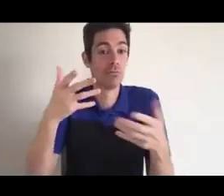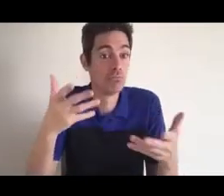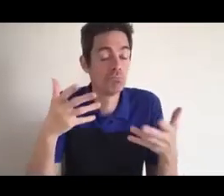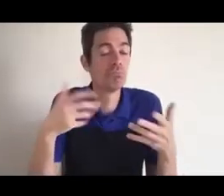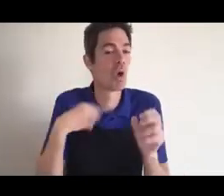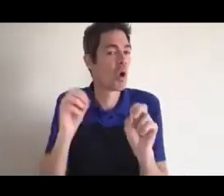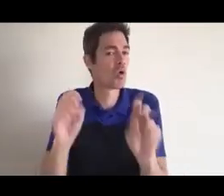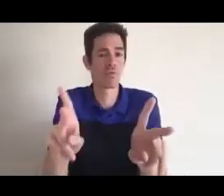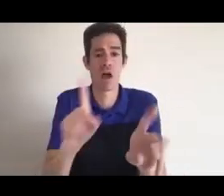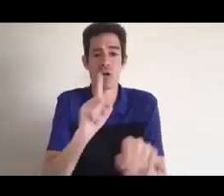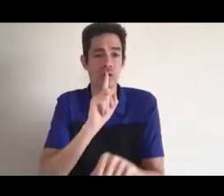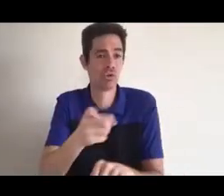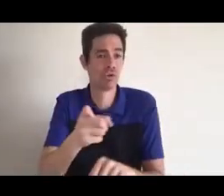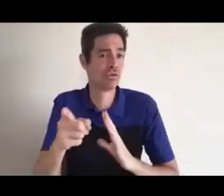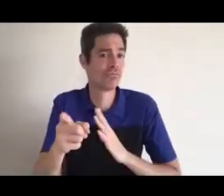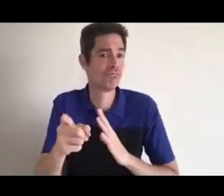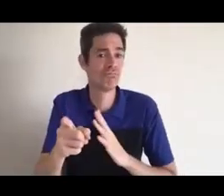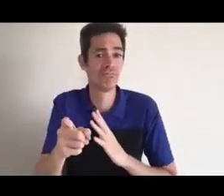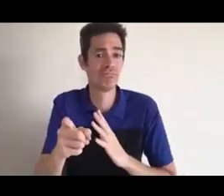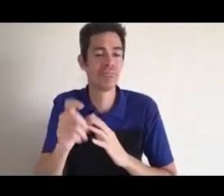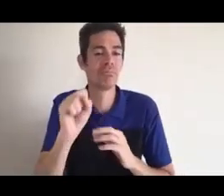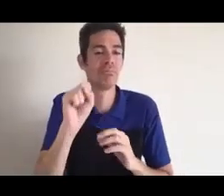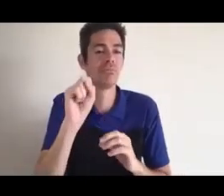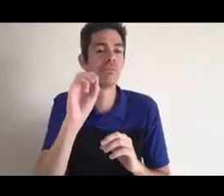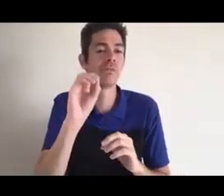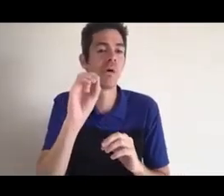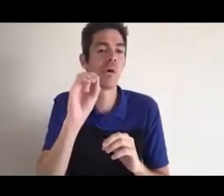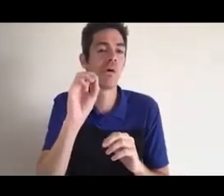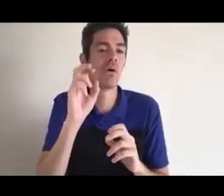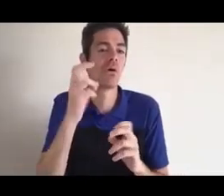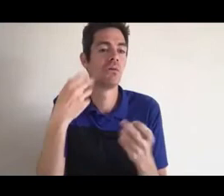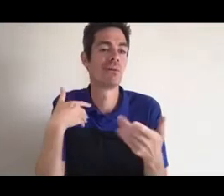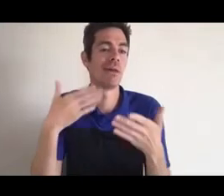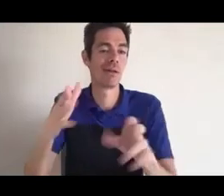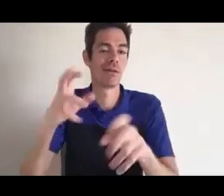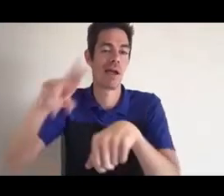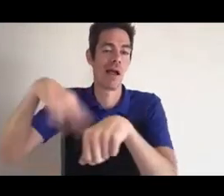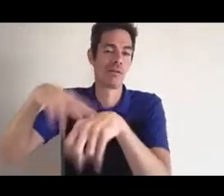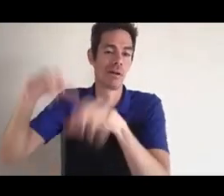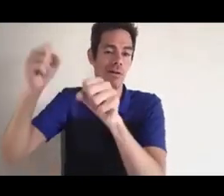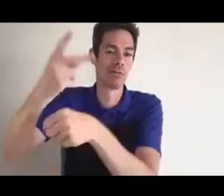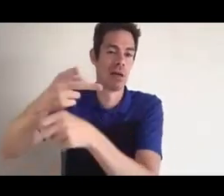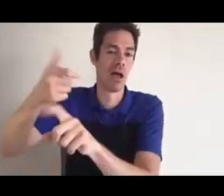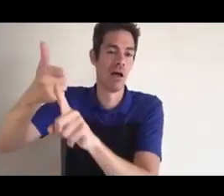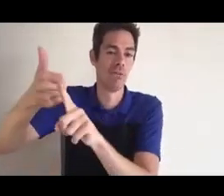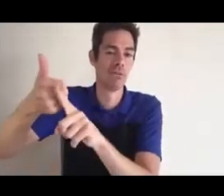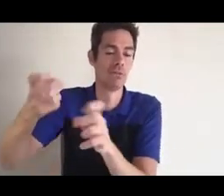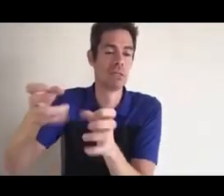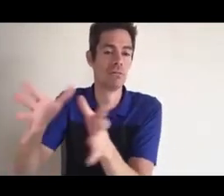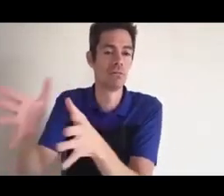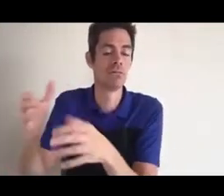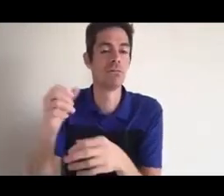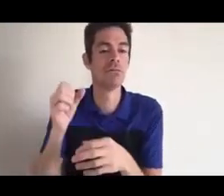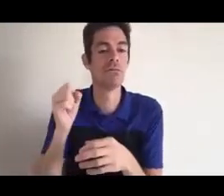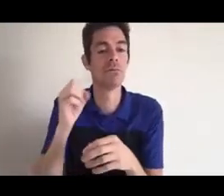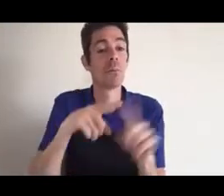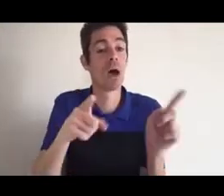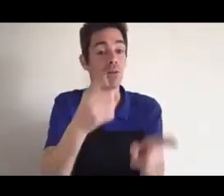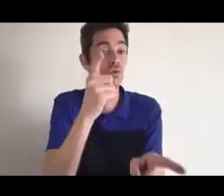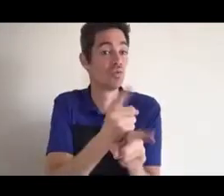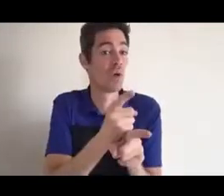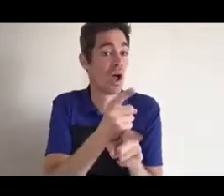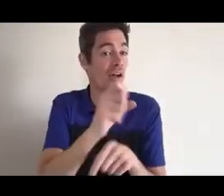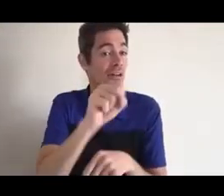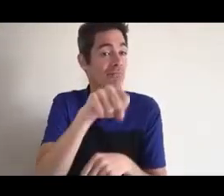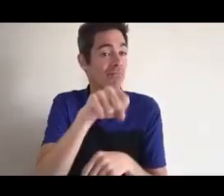I let people express themselves naturally, and I think that's fine. So I let it kind of naturally happen. People,